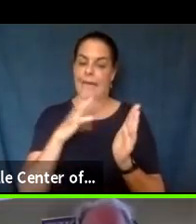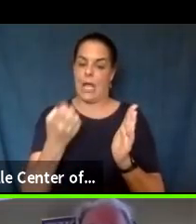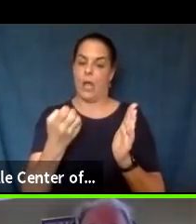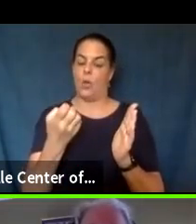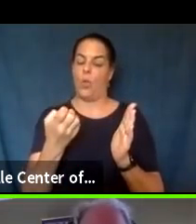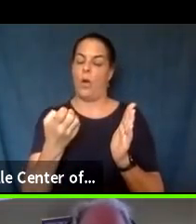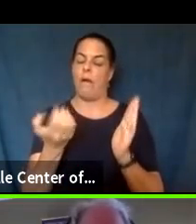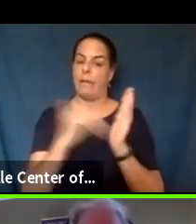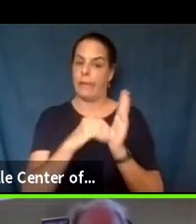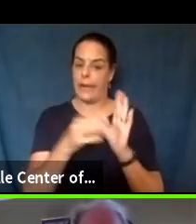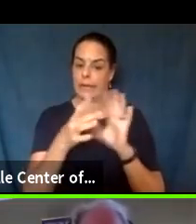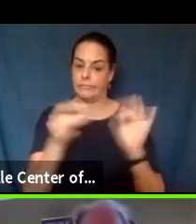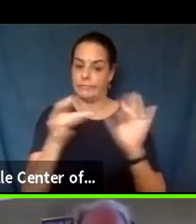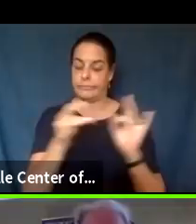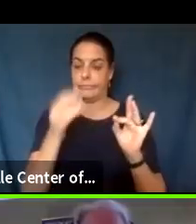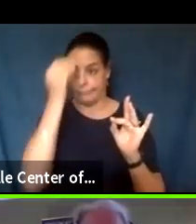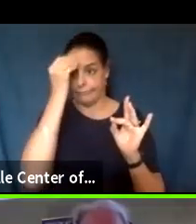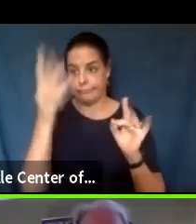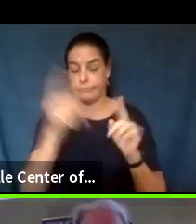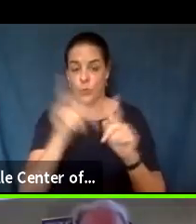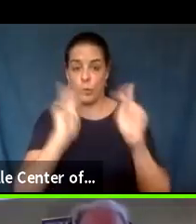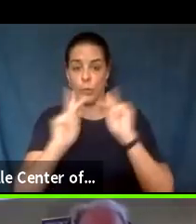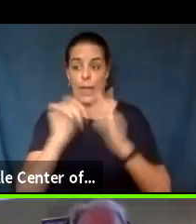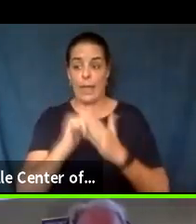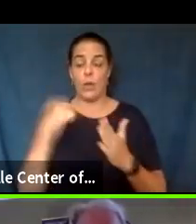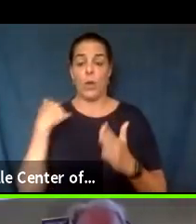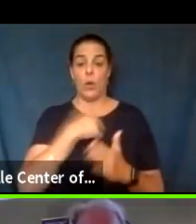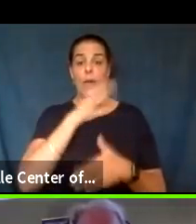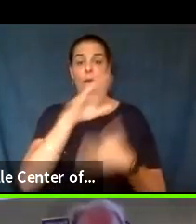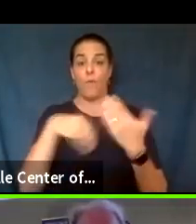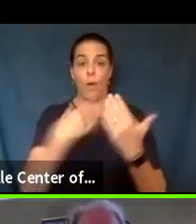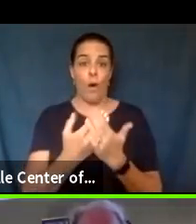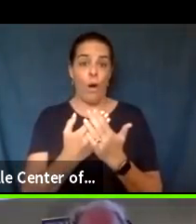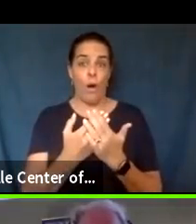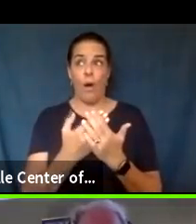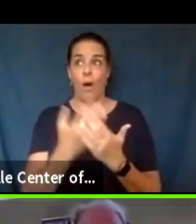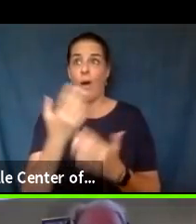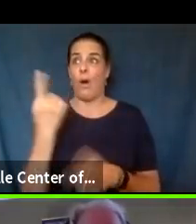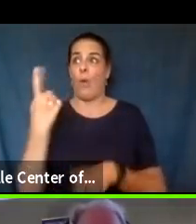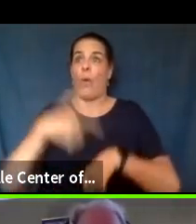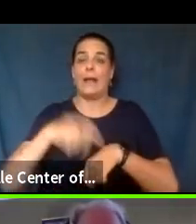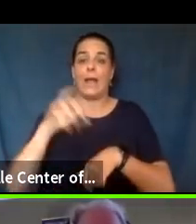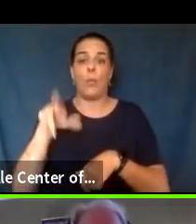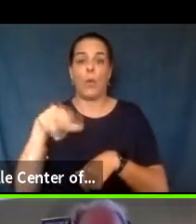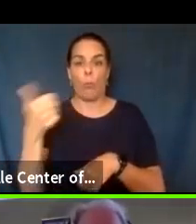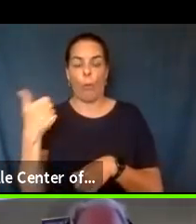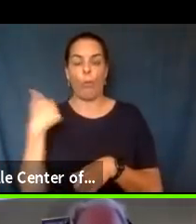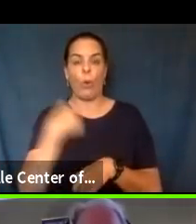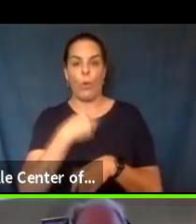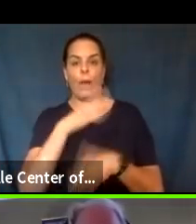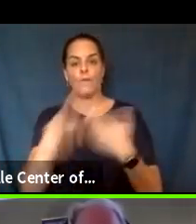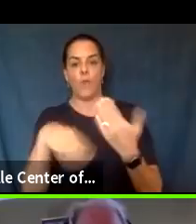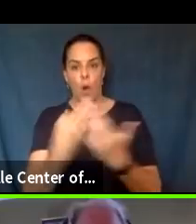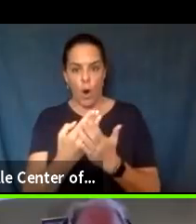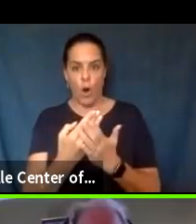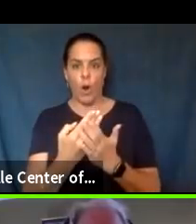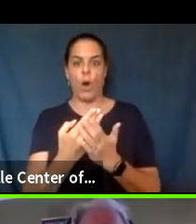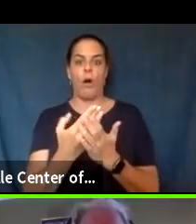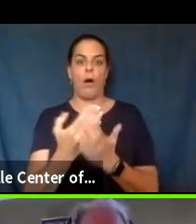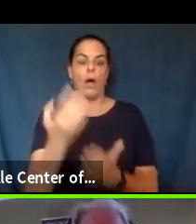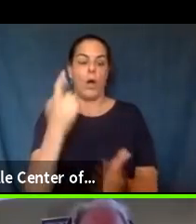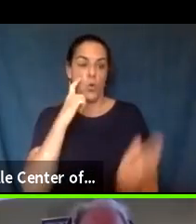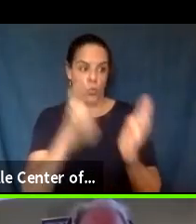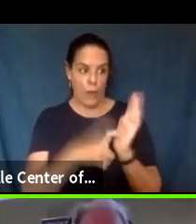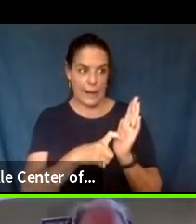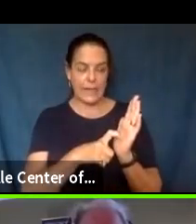public that all of us have made at one point or another recognized that we realize